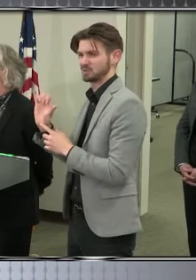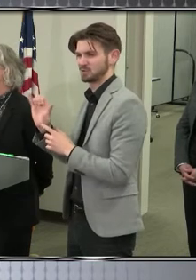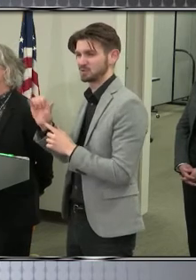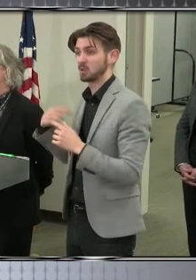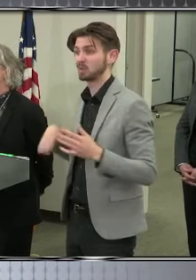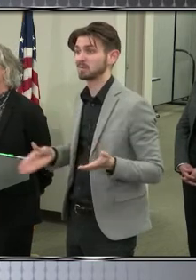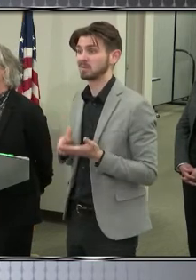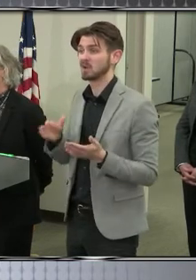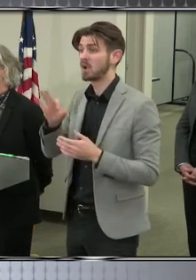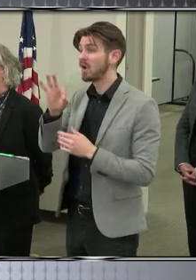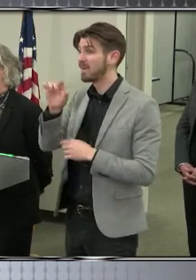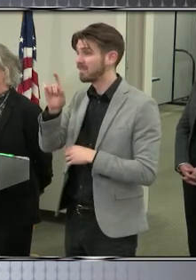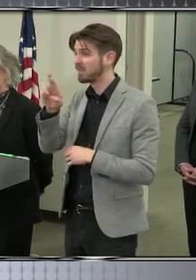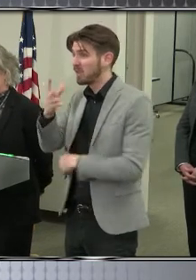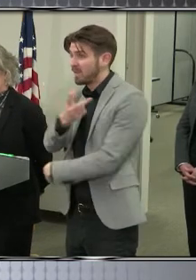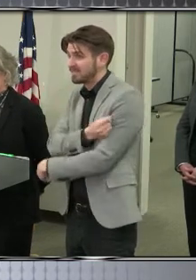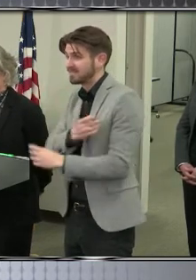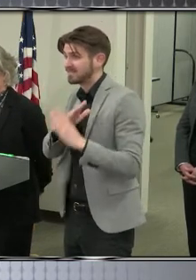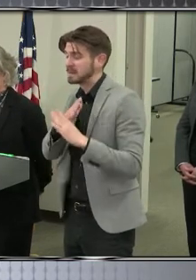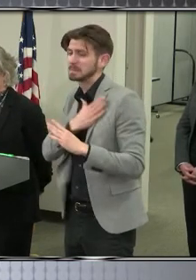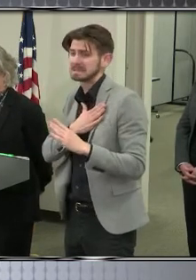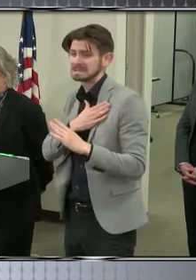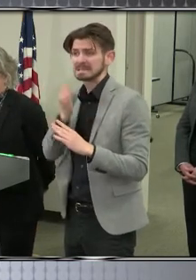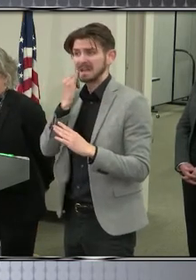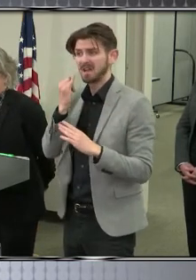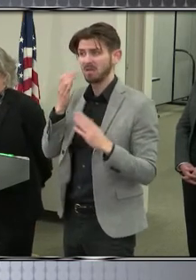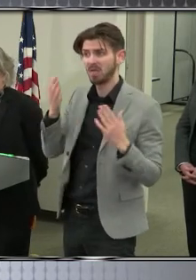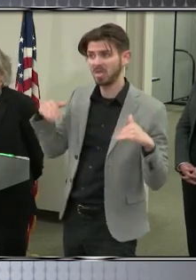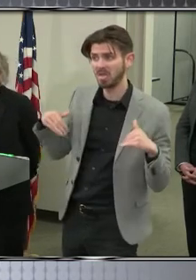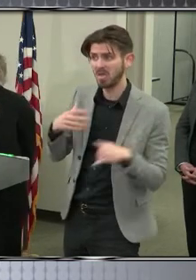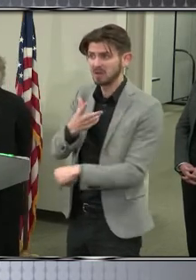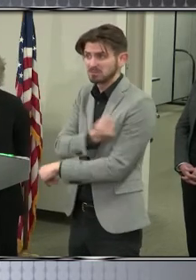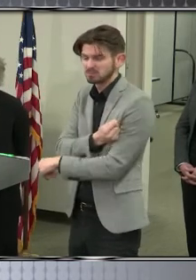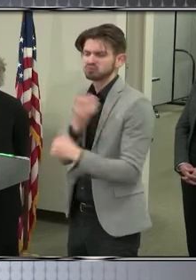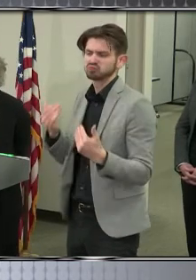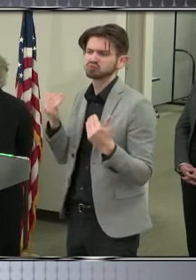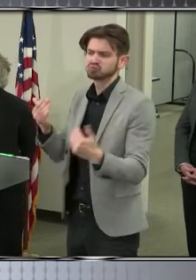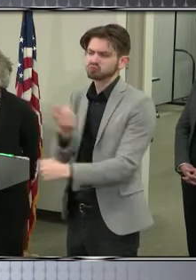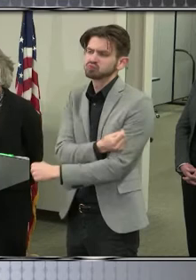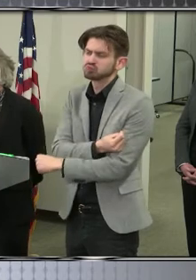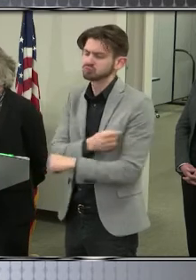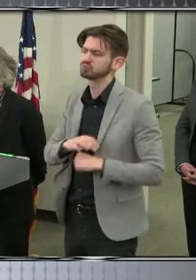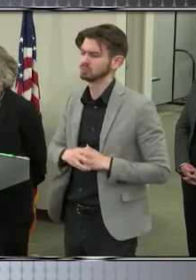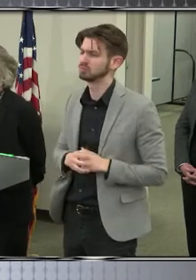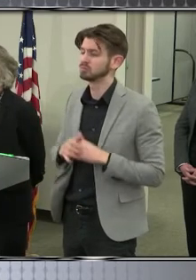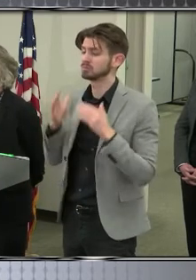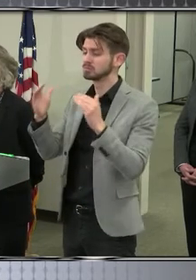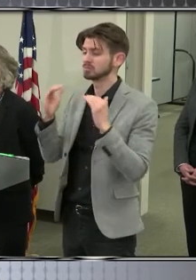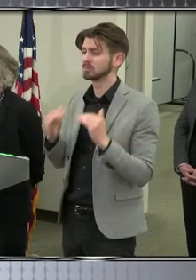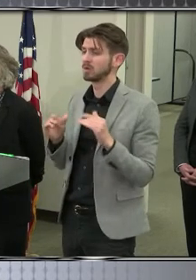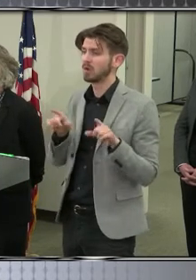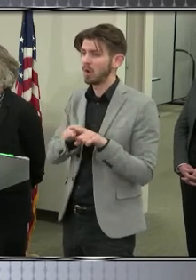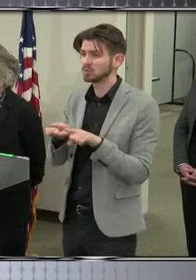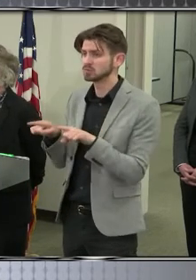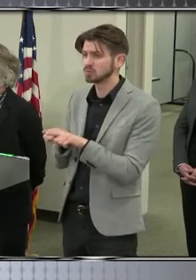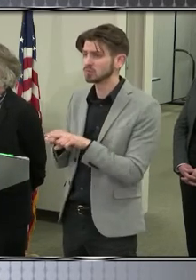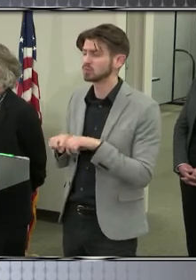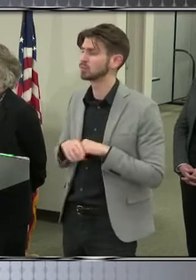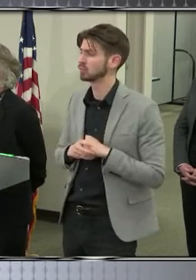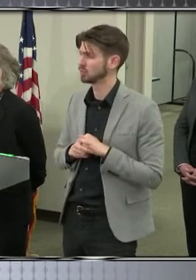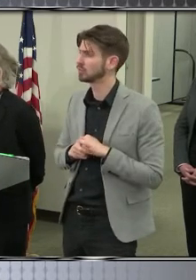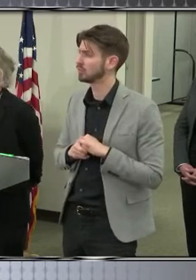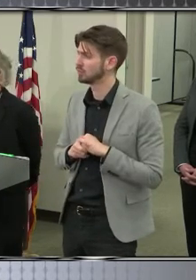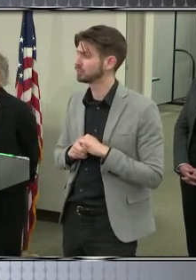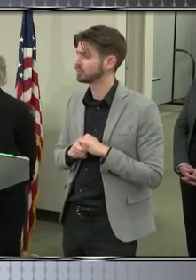your flu vaccine if you have not gotten it yet. The second aspect of approaching